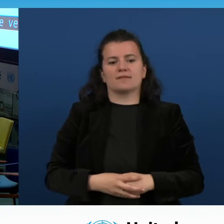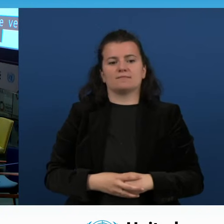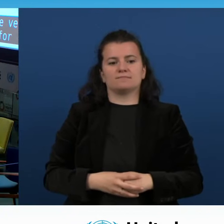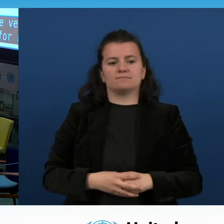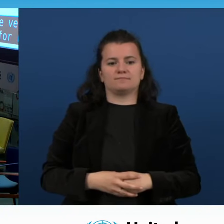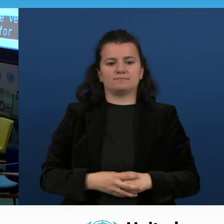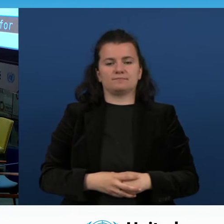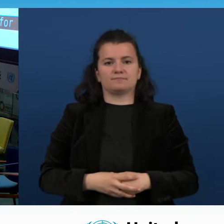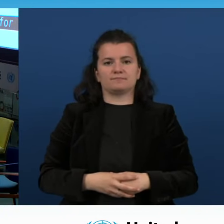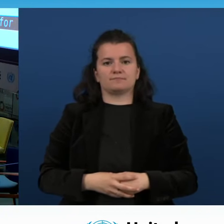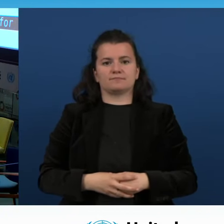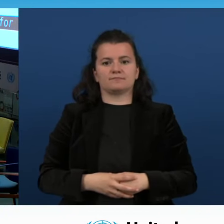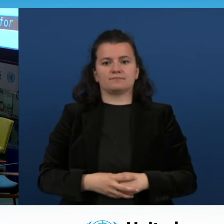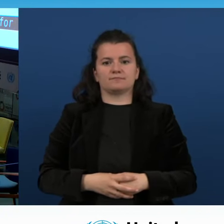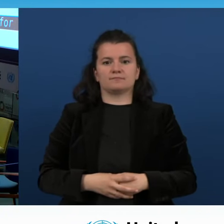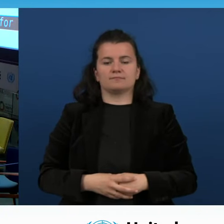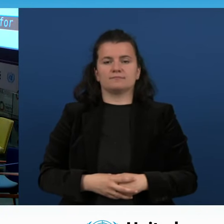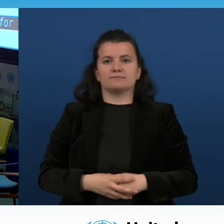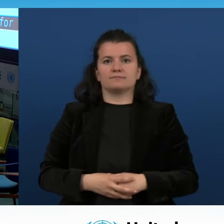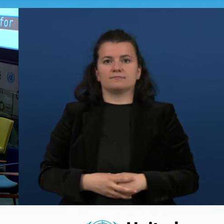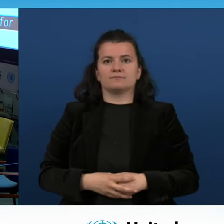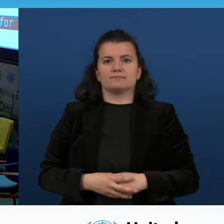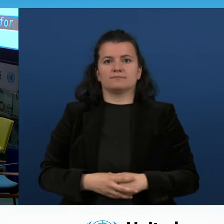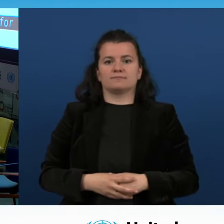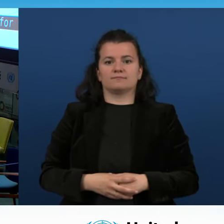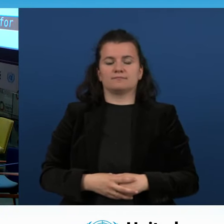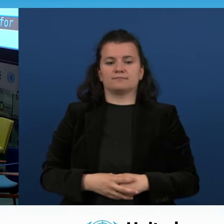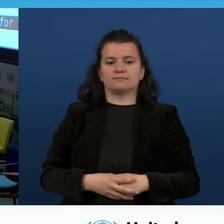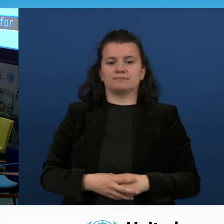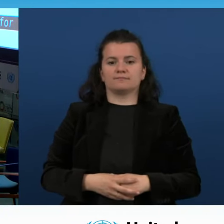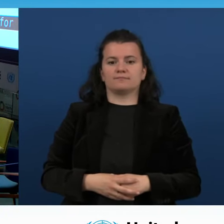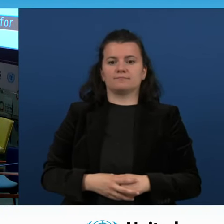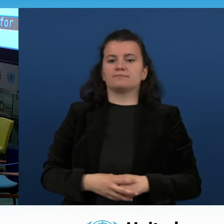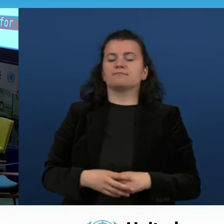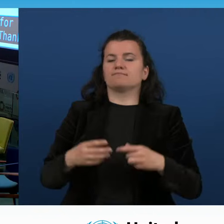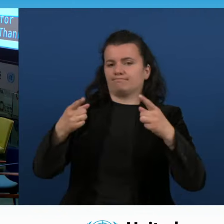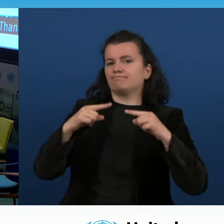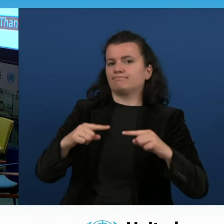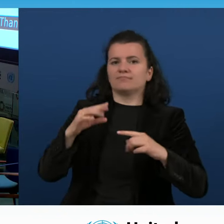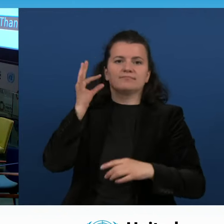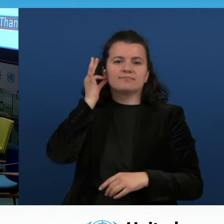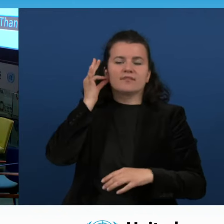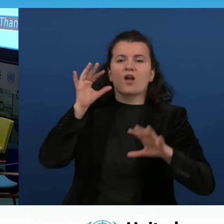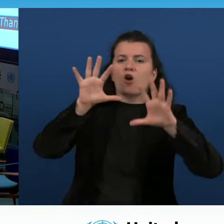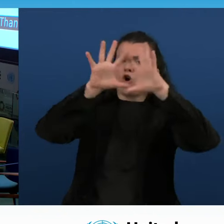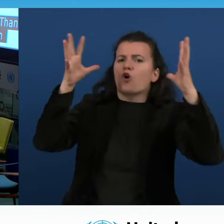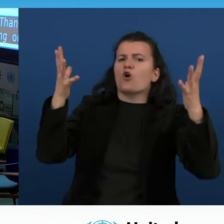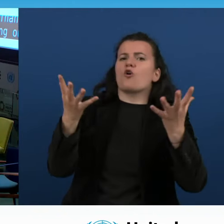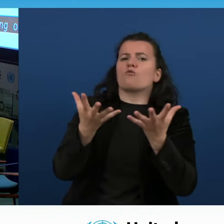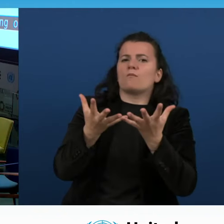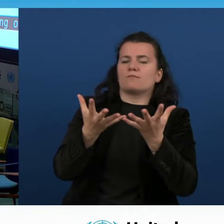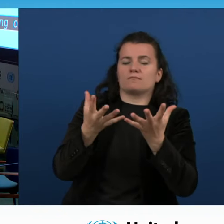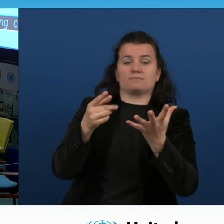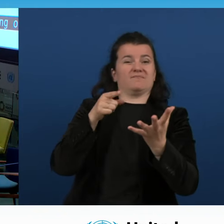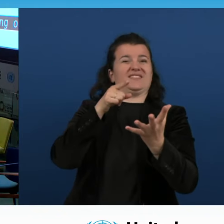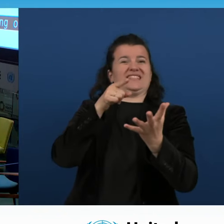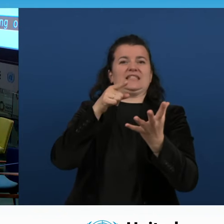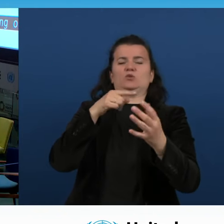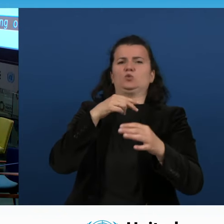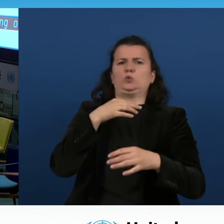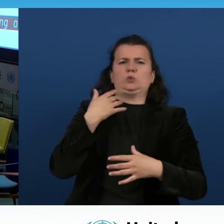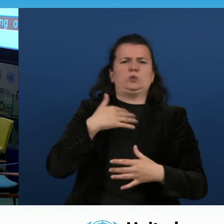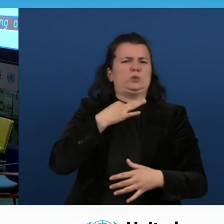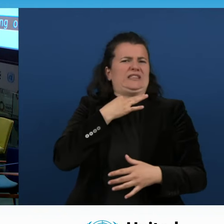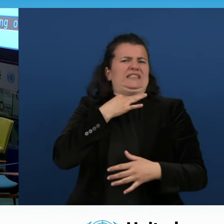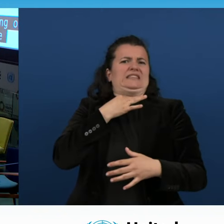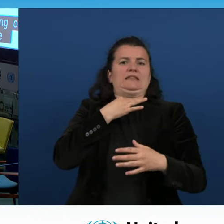There is no denying that our planet is at risk. We have the climate crisis and the exponential biodiversity loss. If we